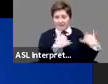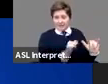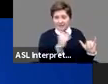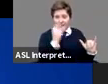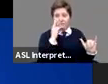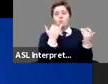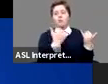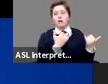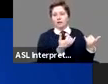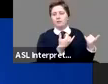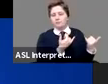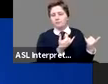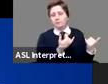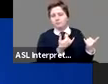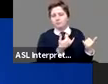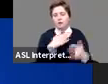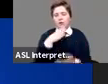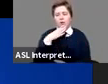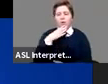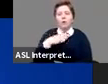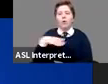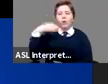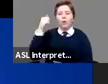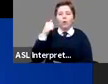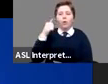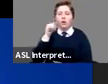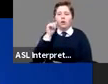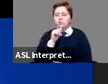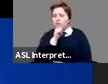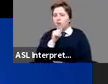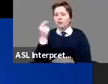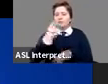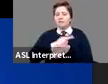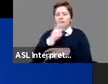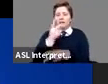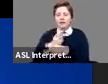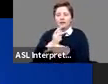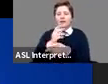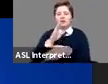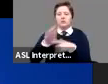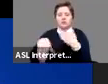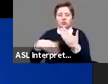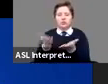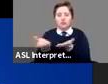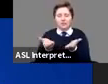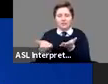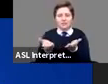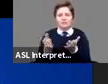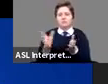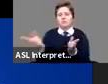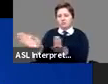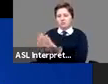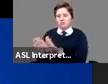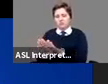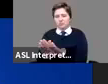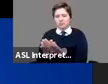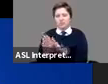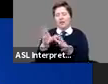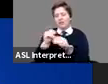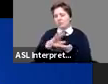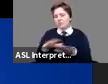now. Older adult daycare services and seniors are closed. Adult support